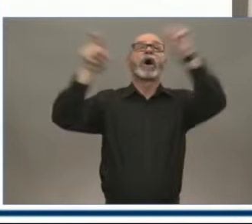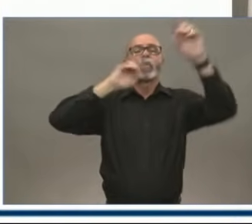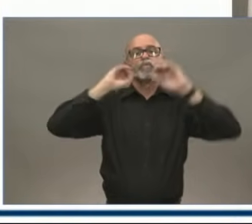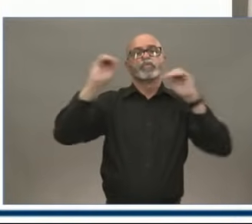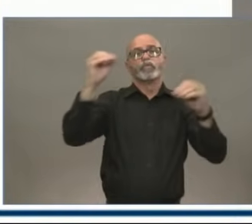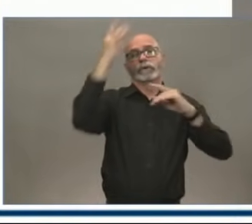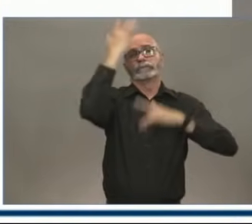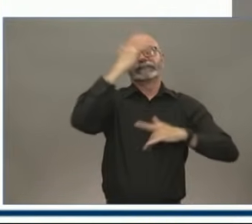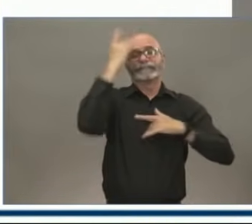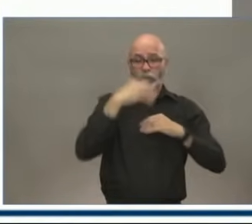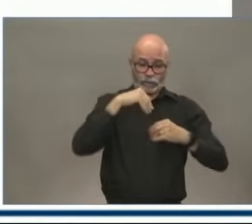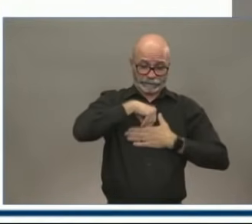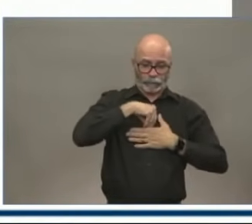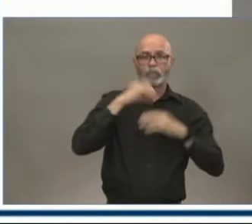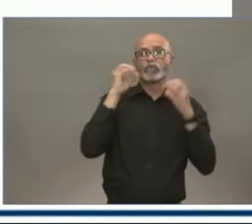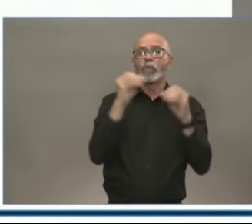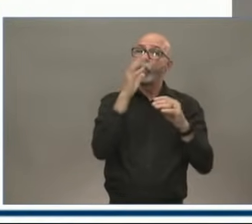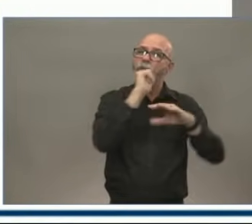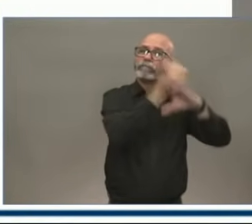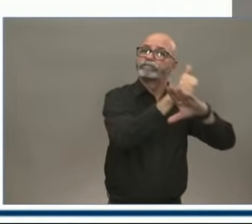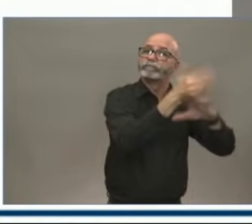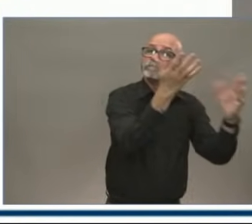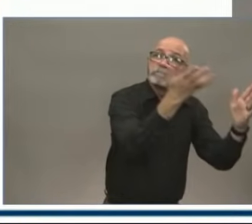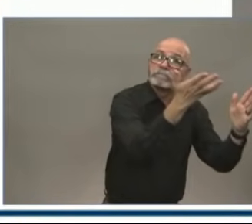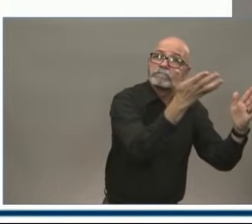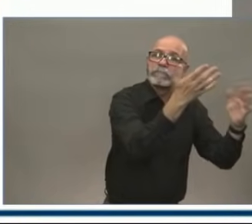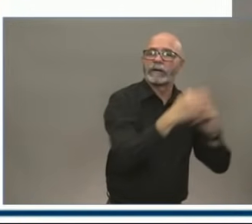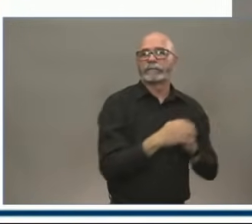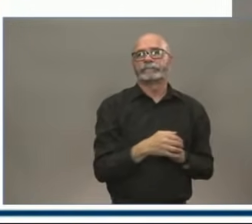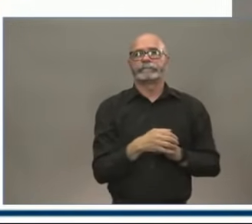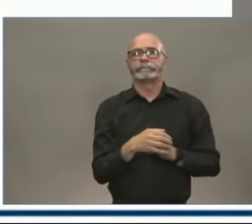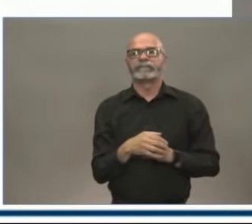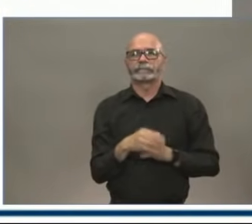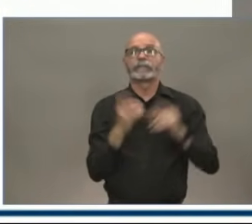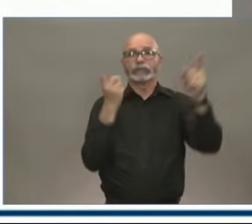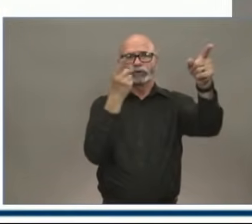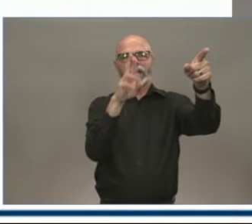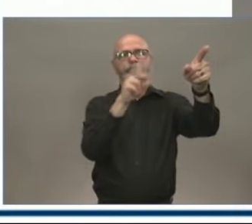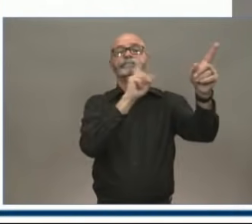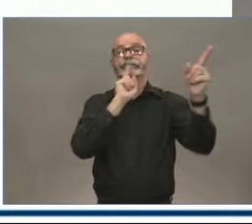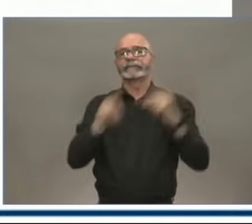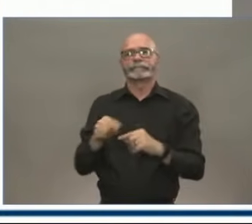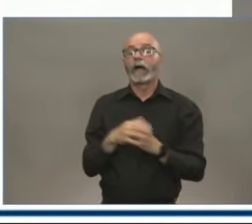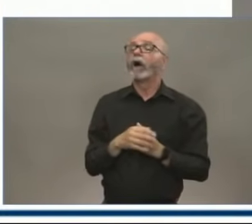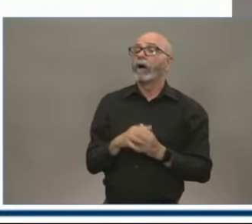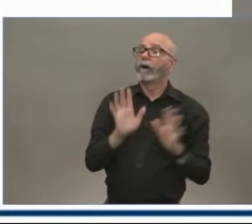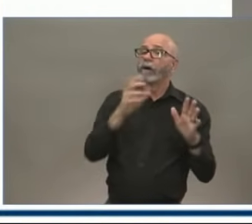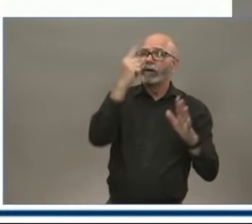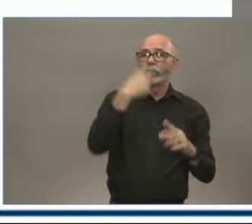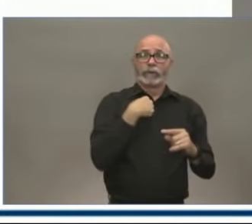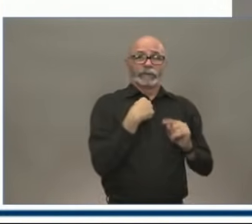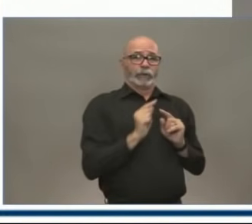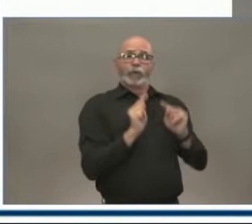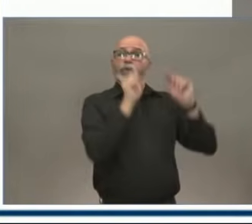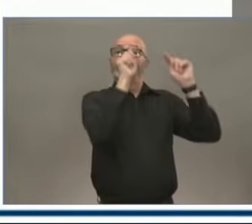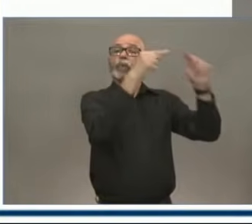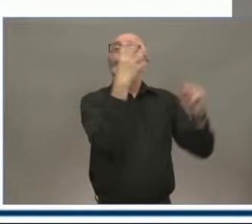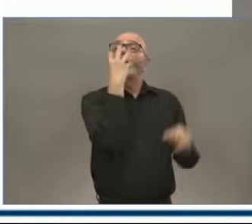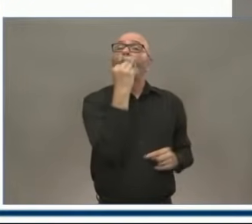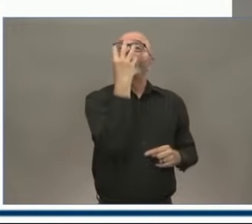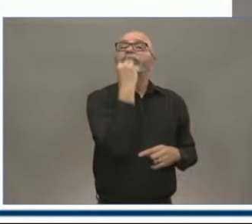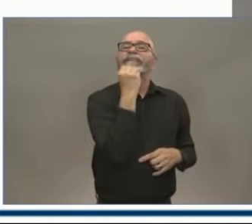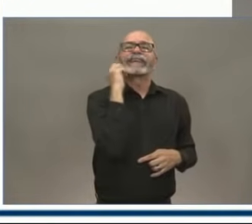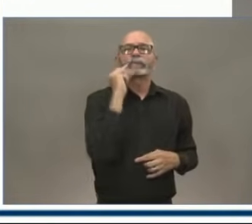it first into the Wolfville area is, as we talked about last week, we've got, a signal in the wastewater treatment there. We weren't sure what that means,